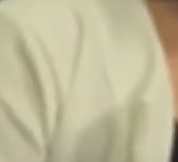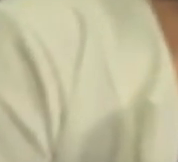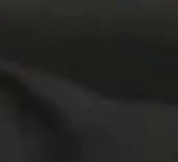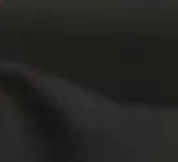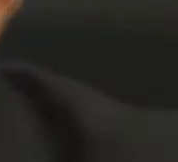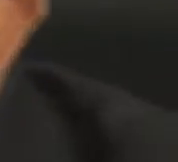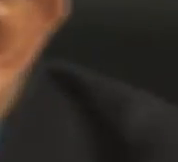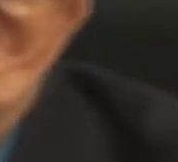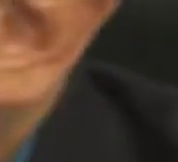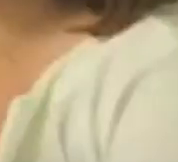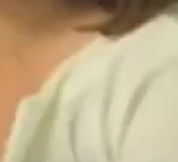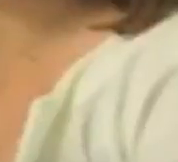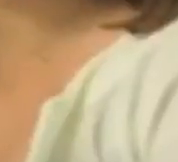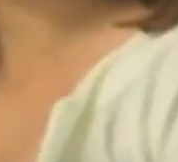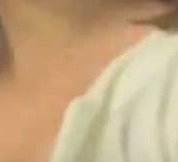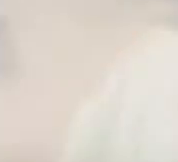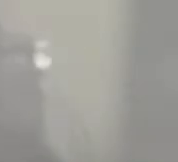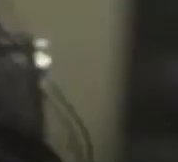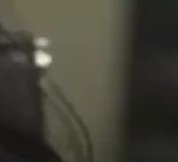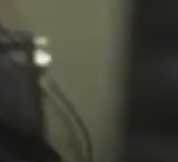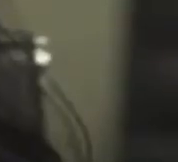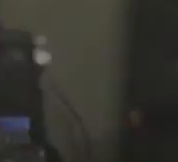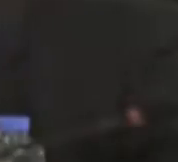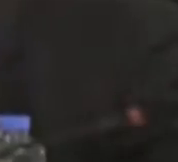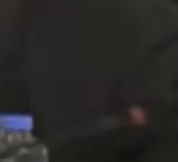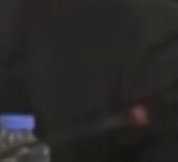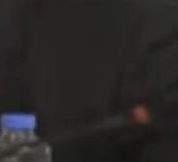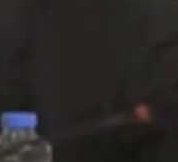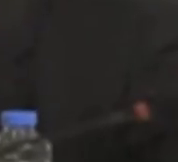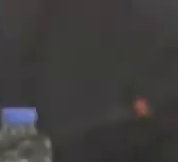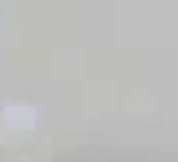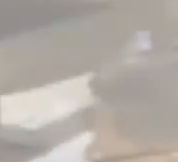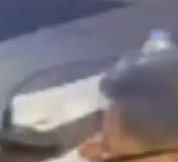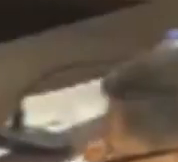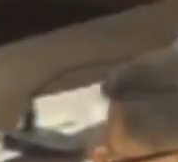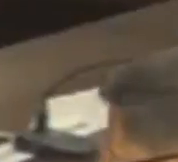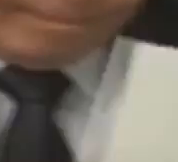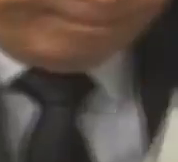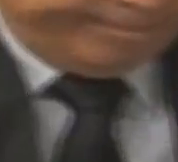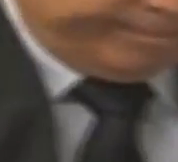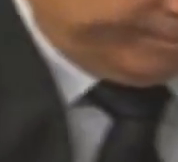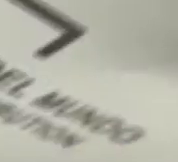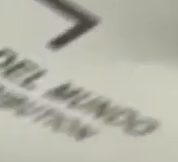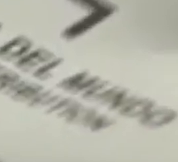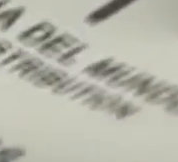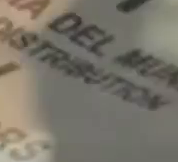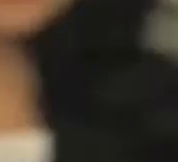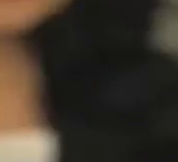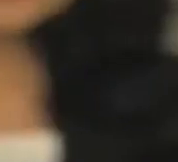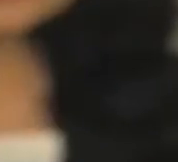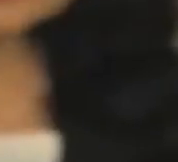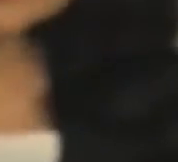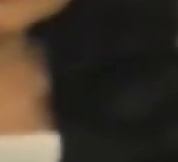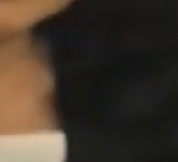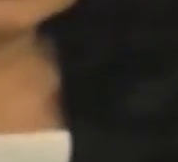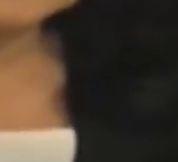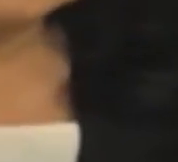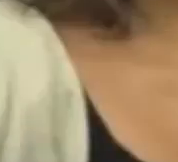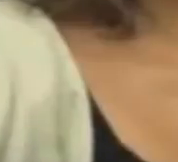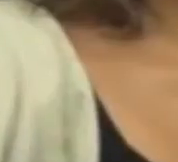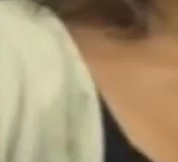tried to kill me. She cannot be trusted. I'm innocent. I have done nothing against our country. That's the biggest gun smuggling business in the